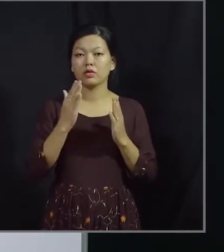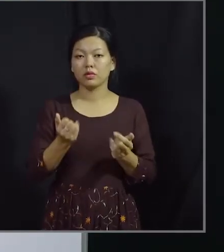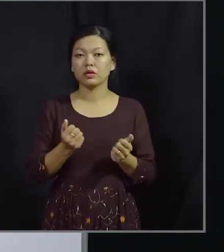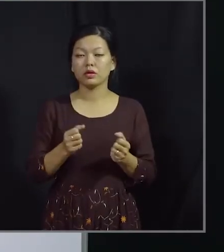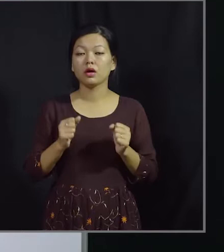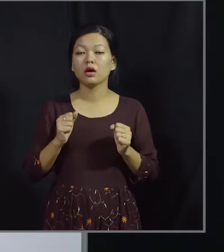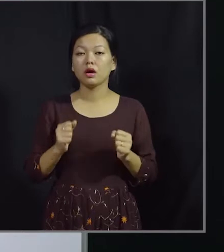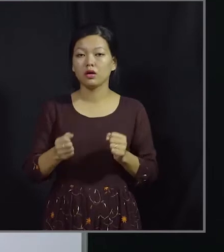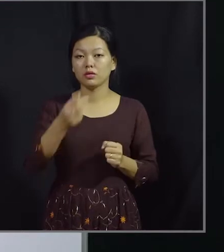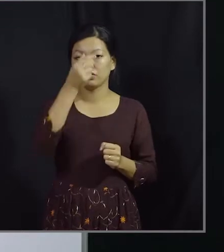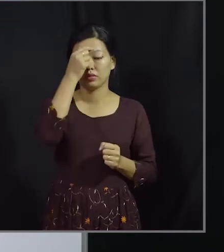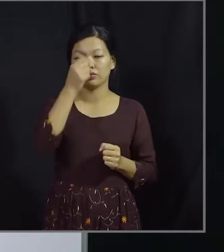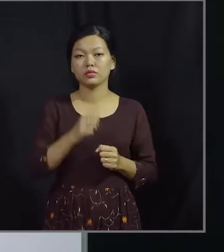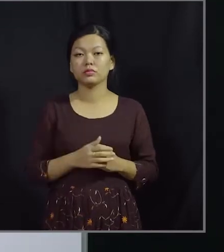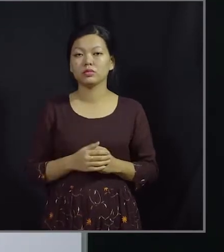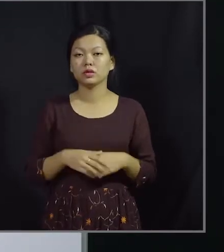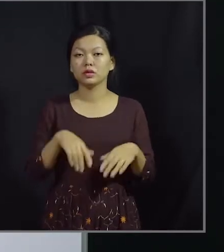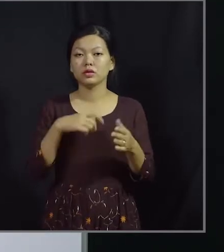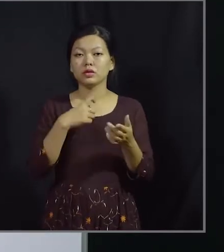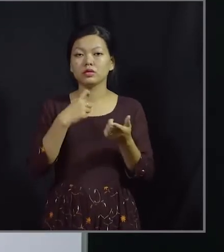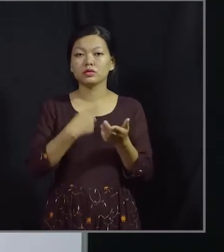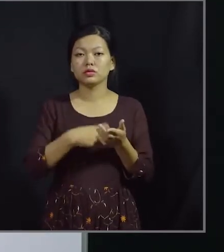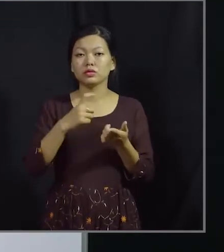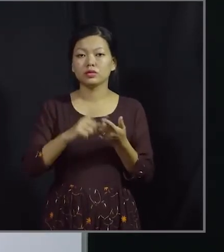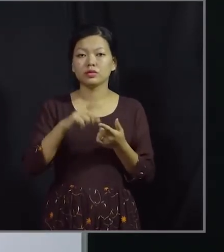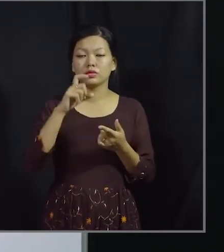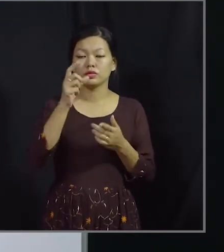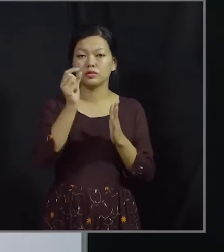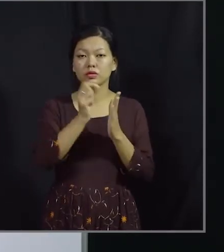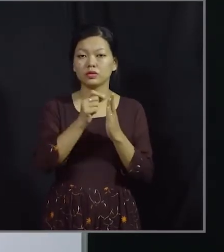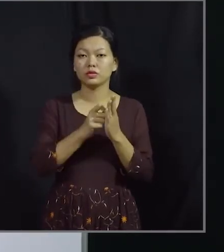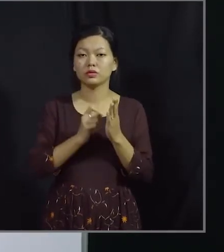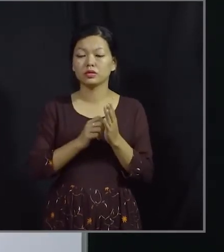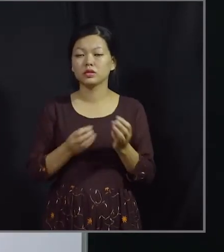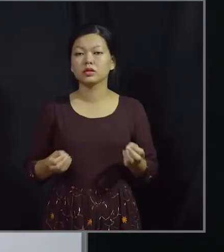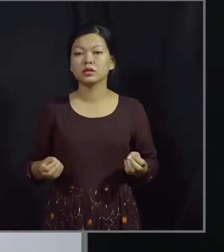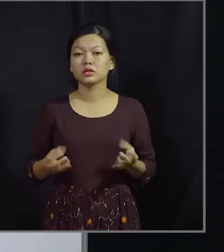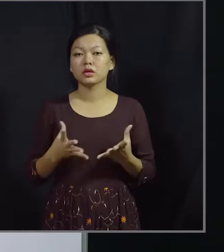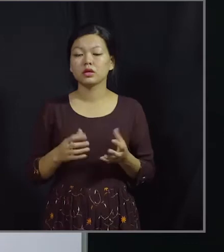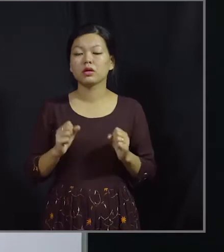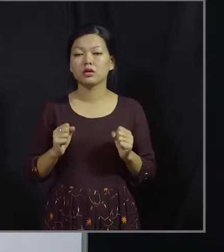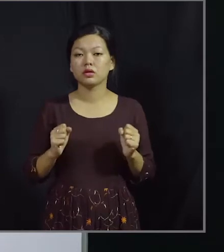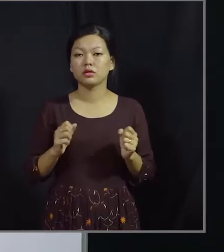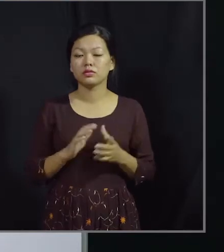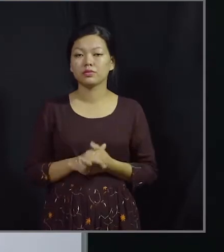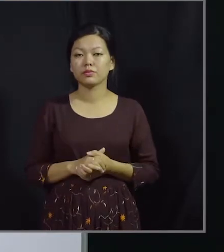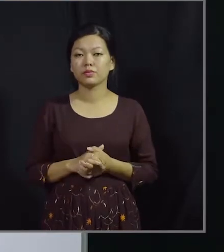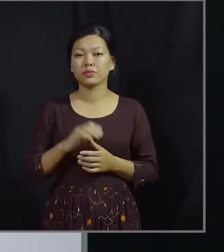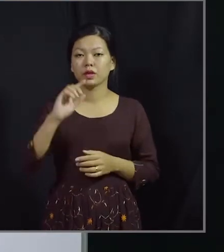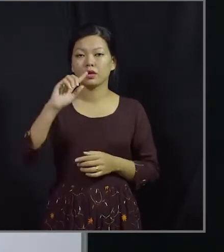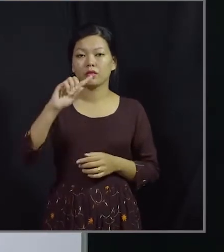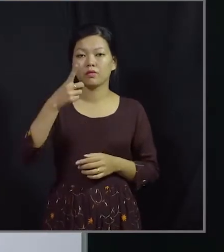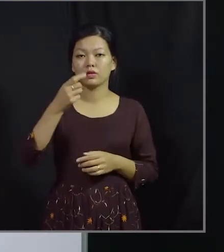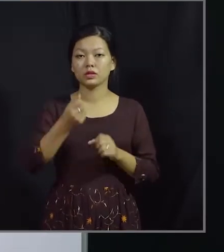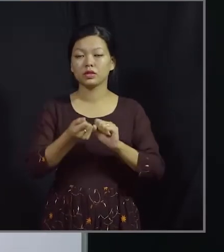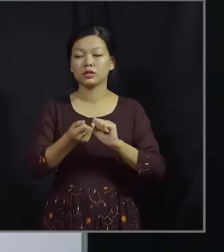How? How do these reconstitutions take place? Let's see. Number one is change in the